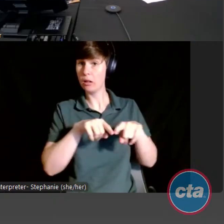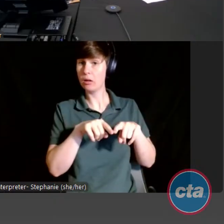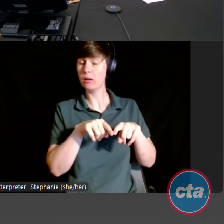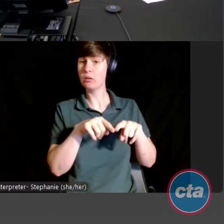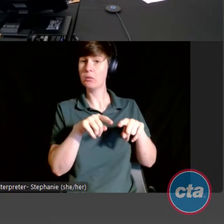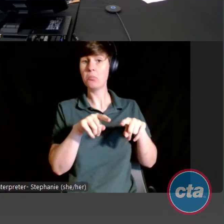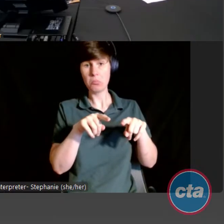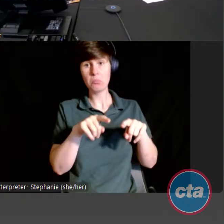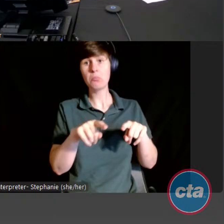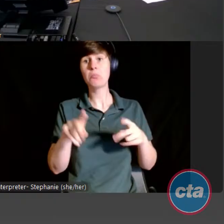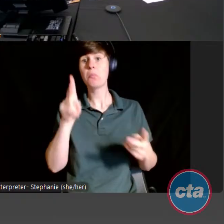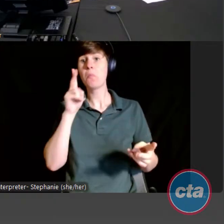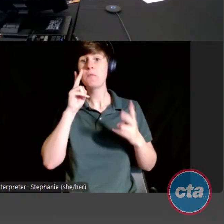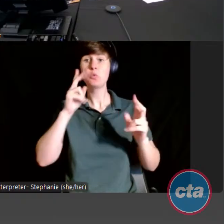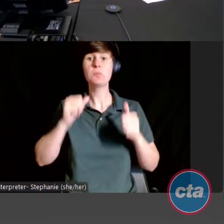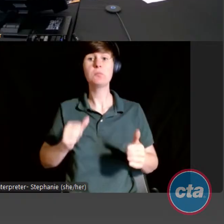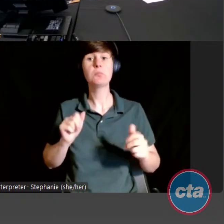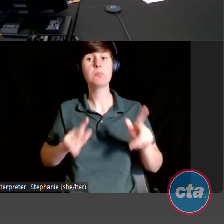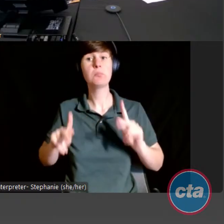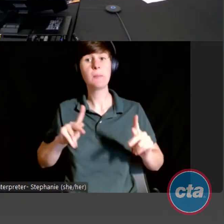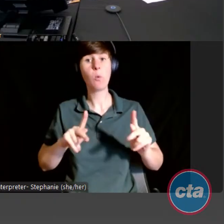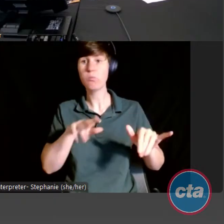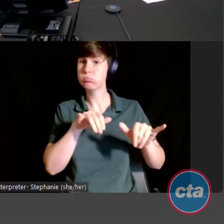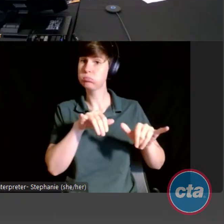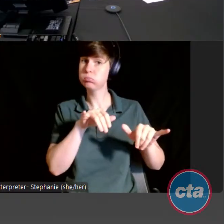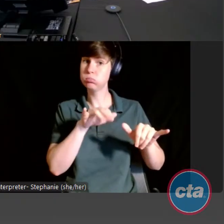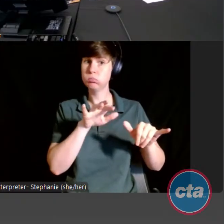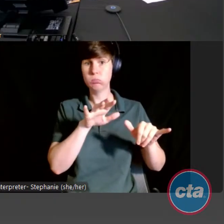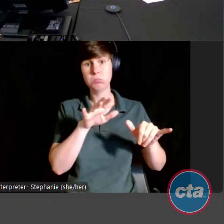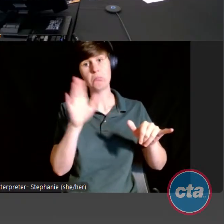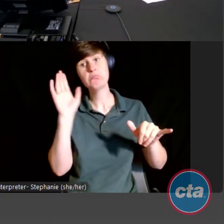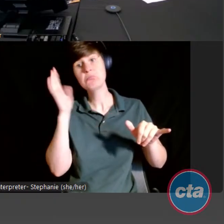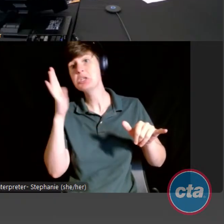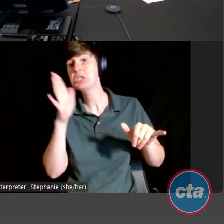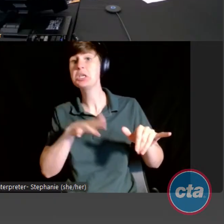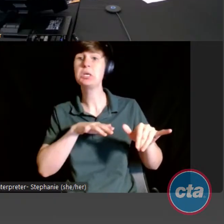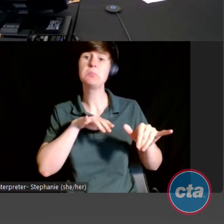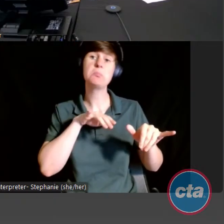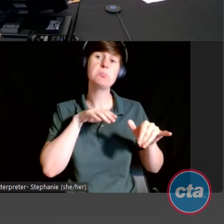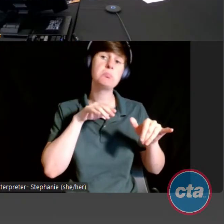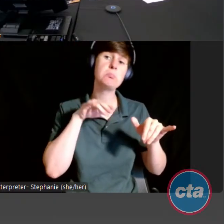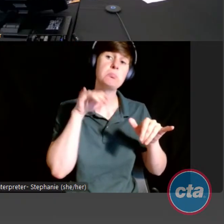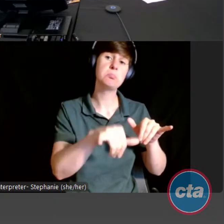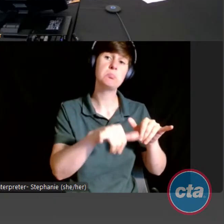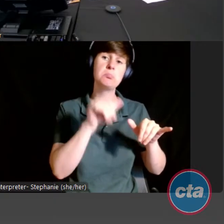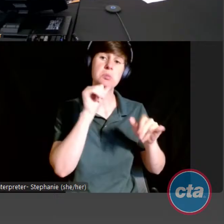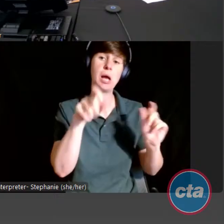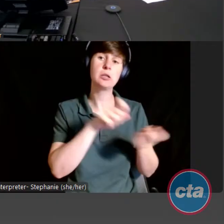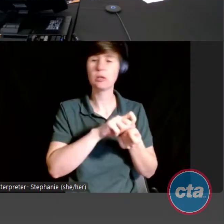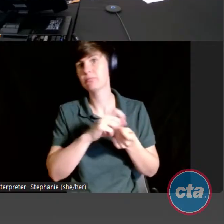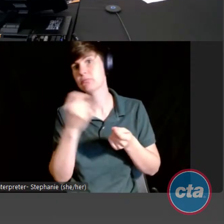visually able people are not changing, they are changing constantly. So the thinking was